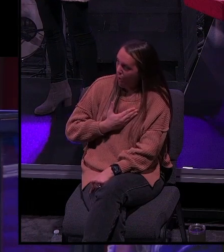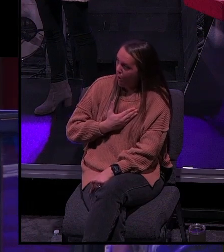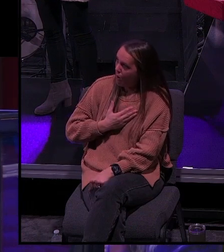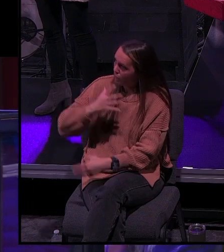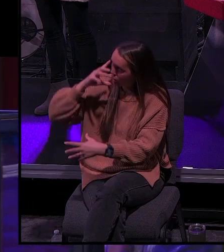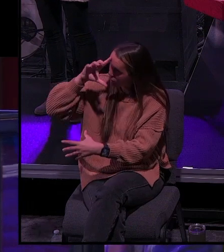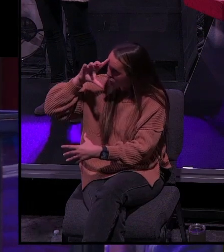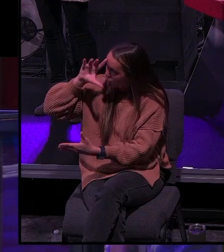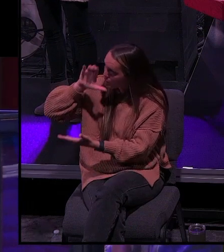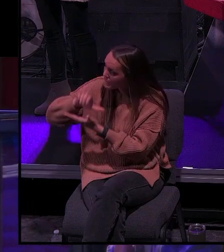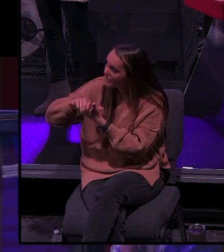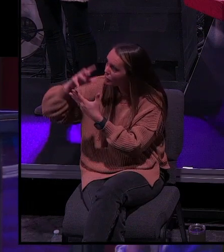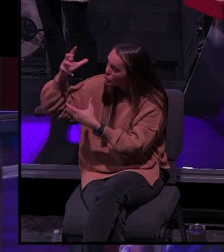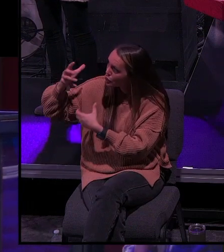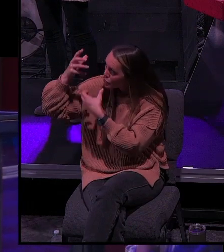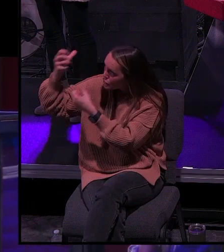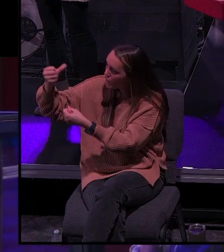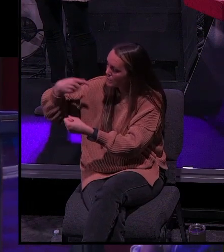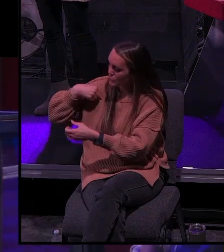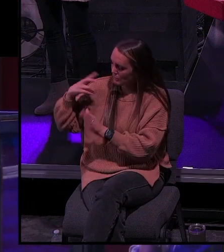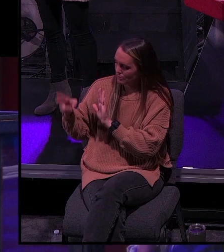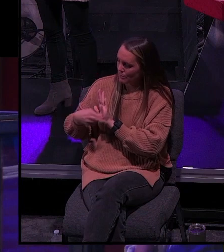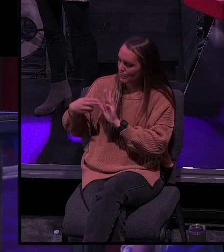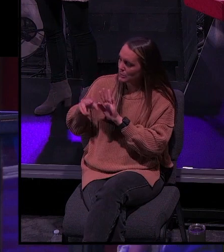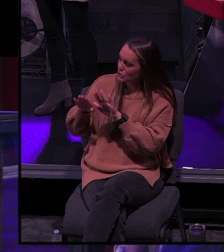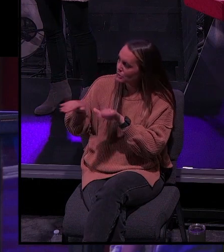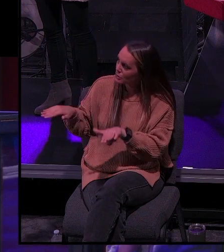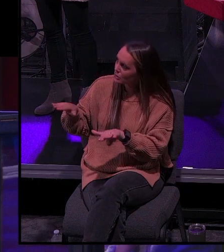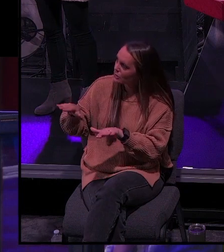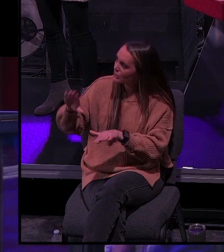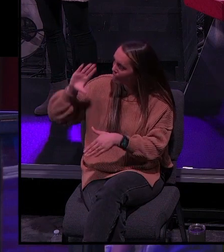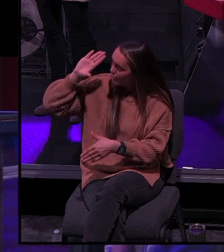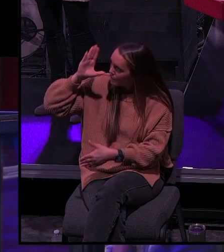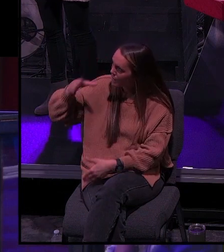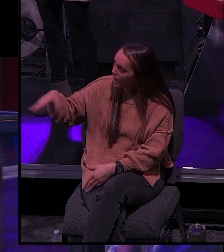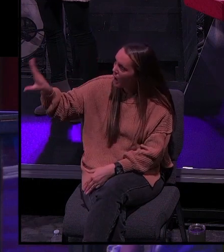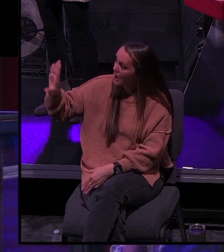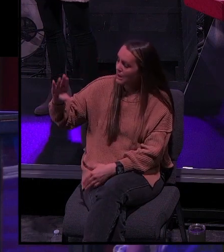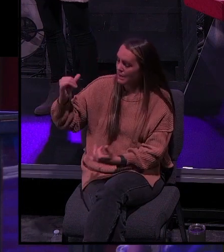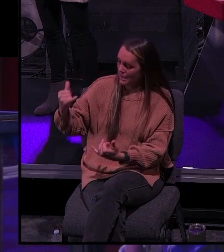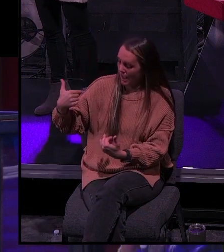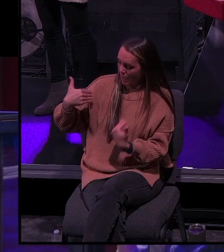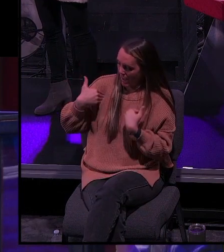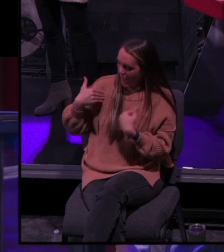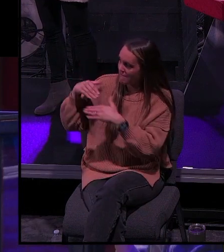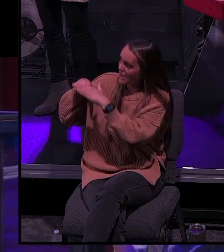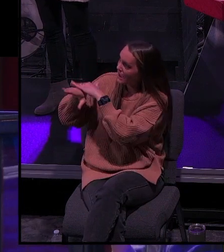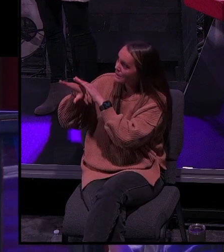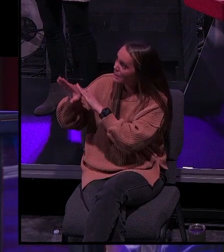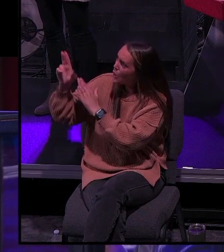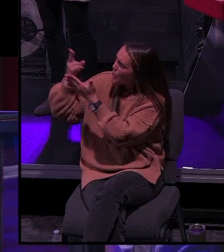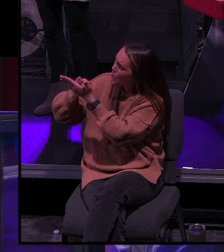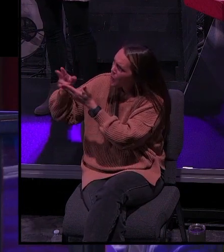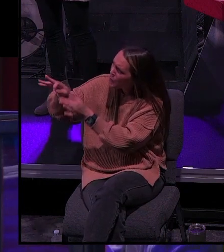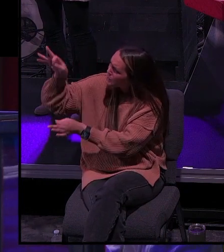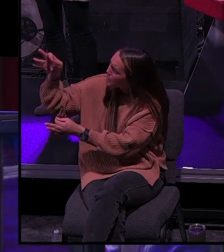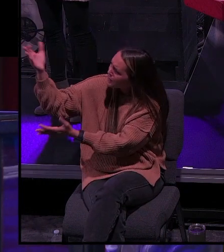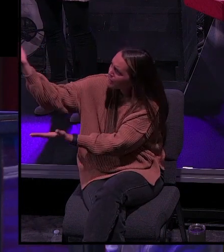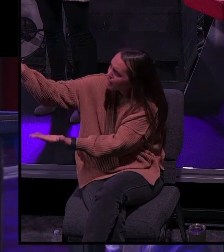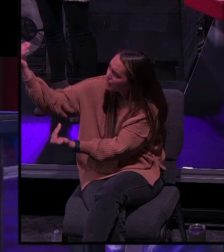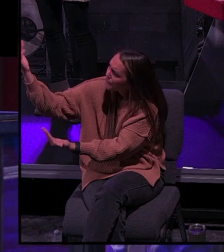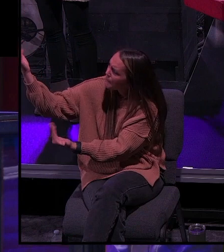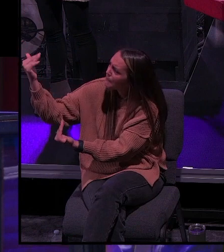God. And when we do that, we have access. Holy Spirit, come. Holy Spirit, come.